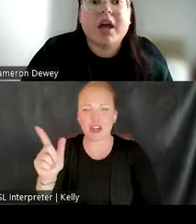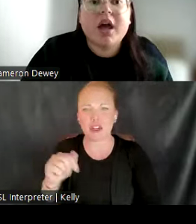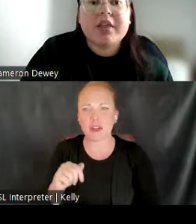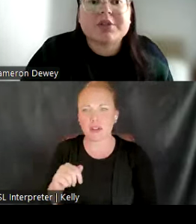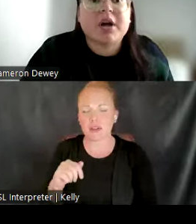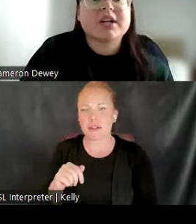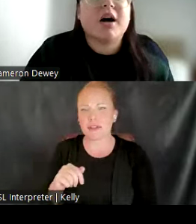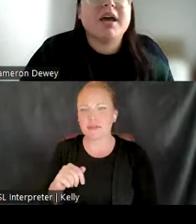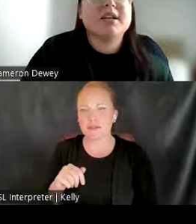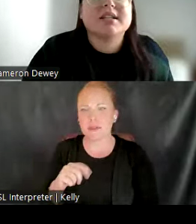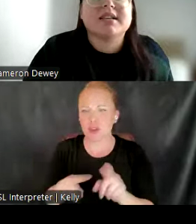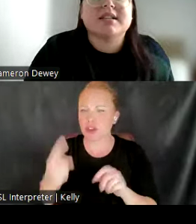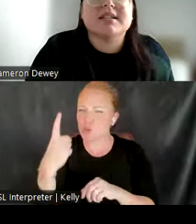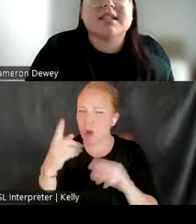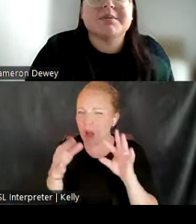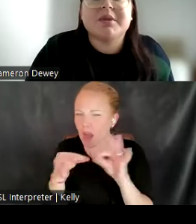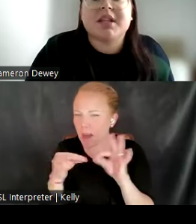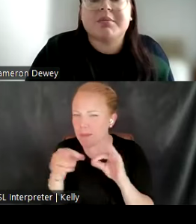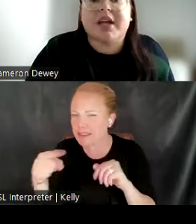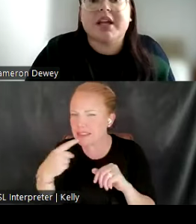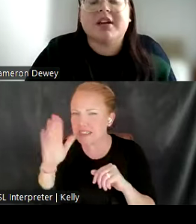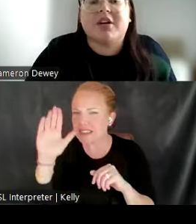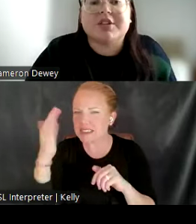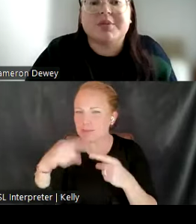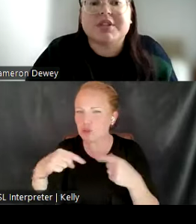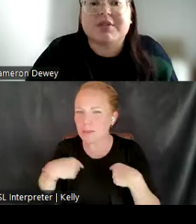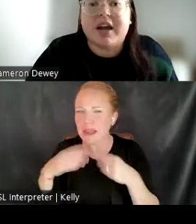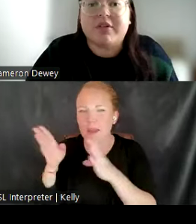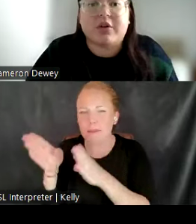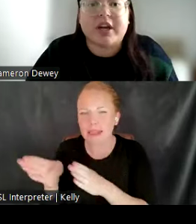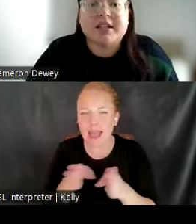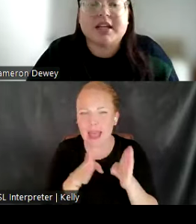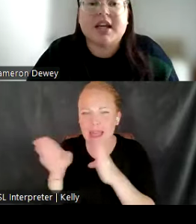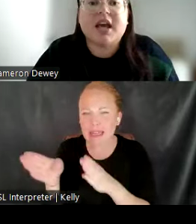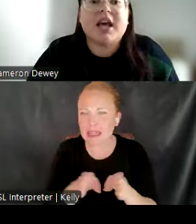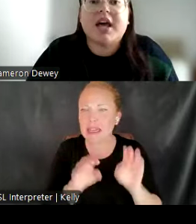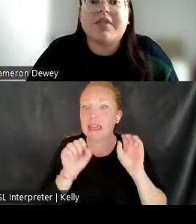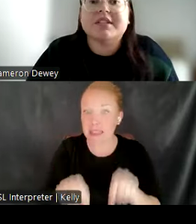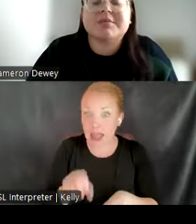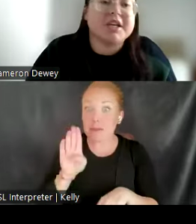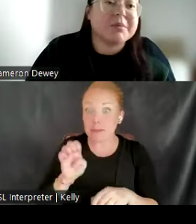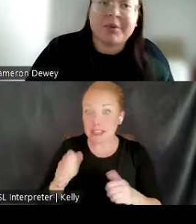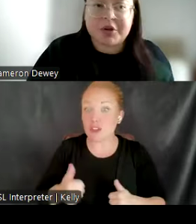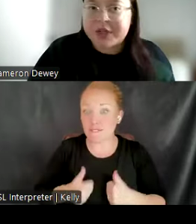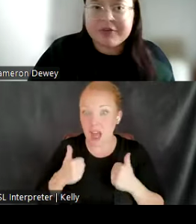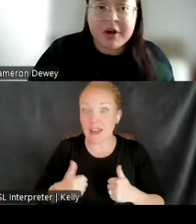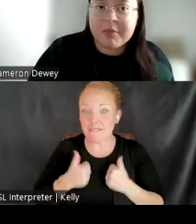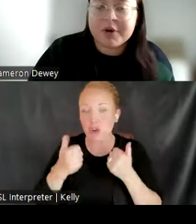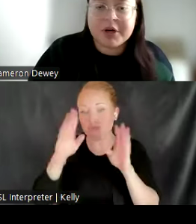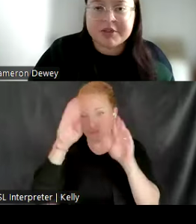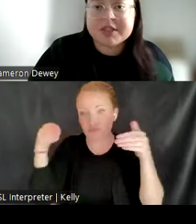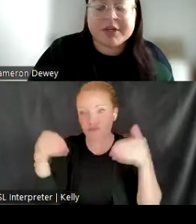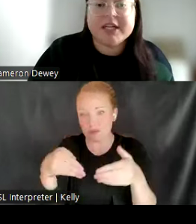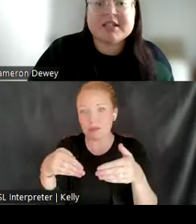to this one comment. It says, "It seems to me that planning can also be survival oriented," and this is speaking purely